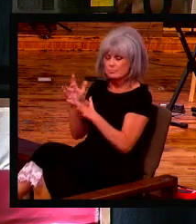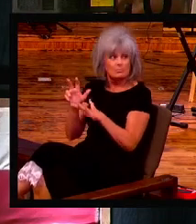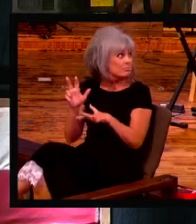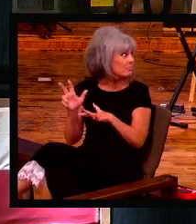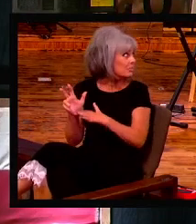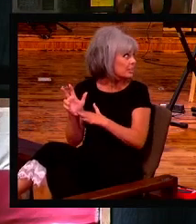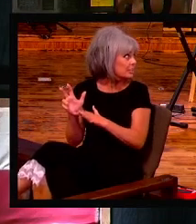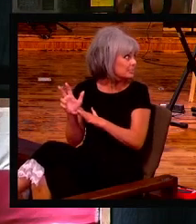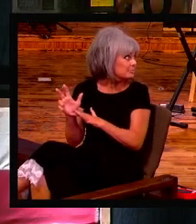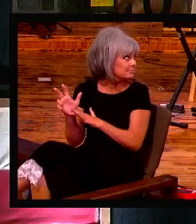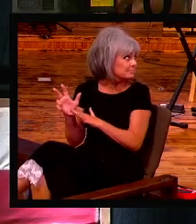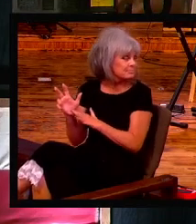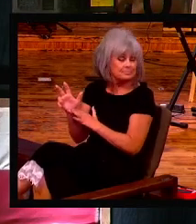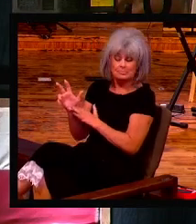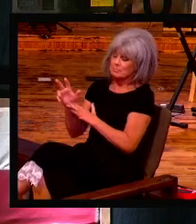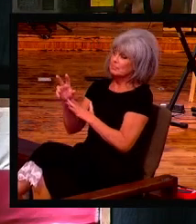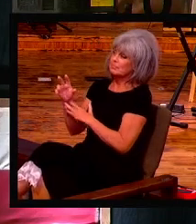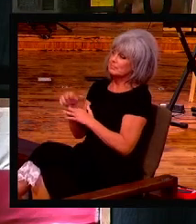this.